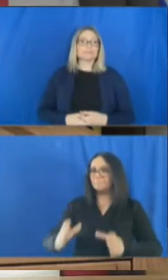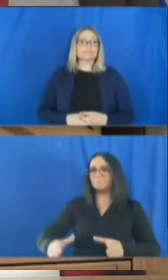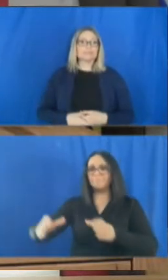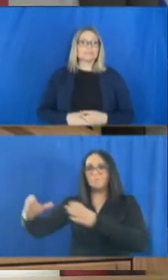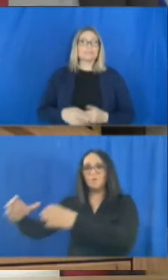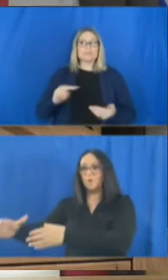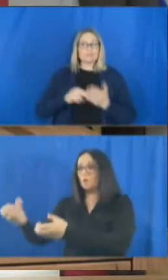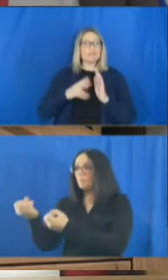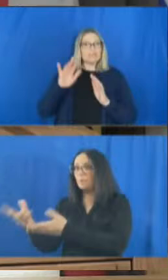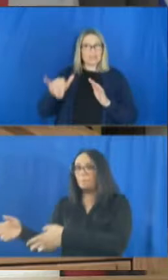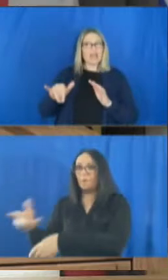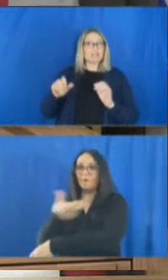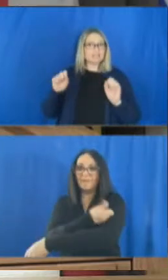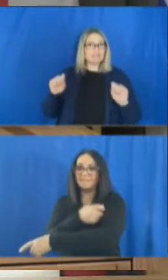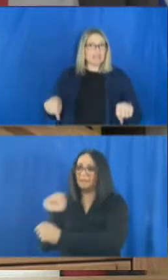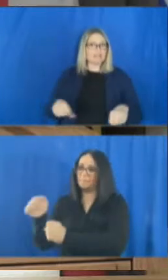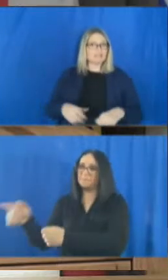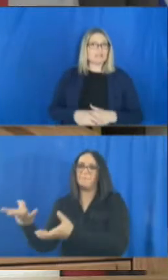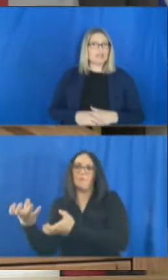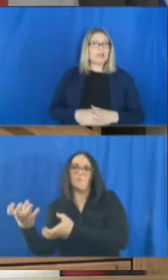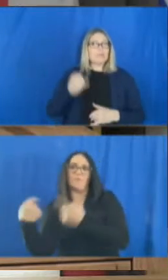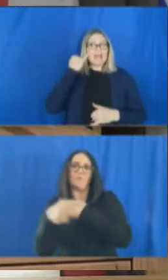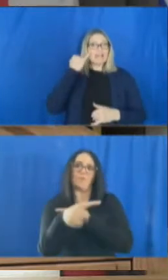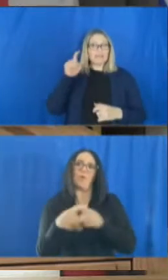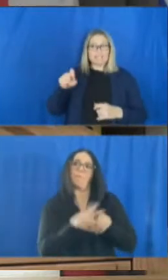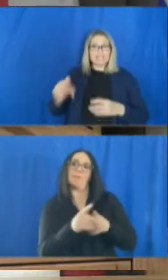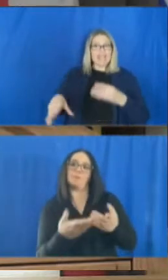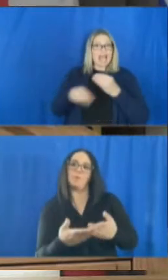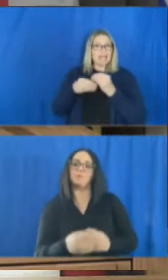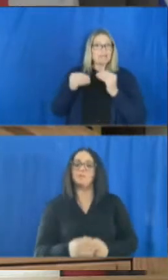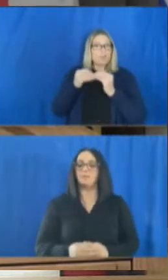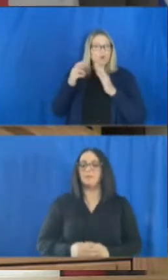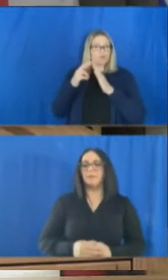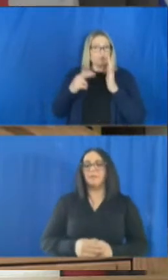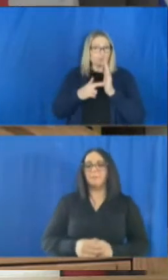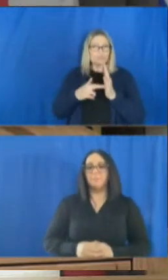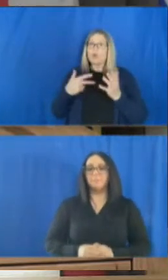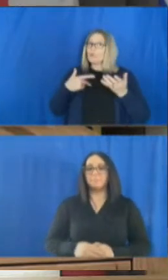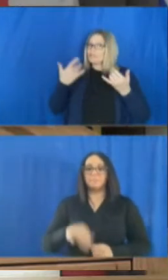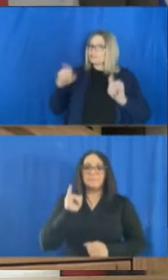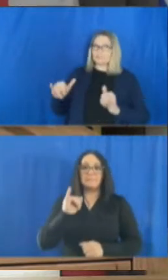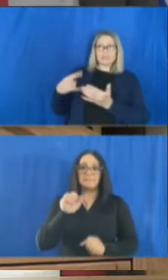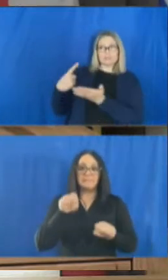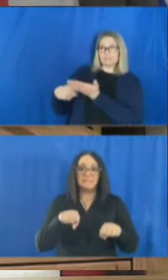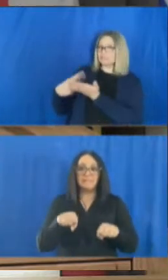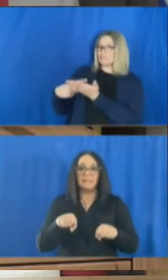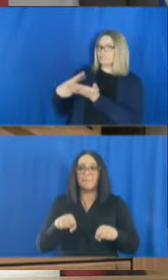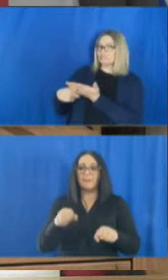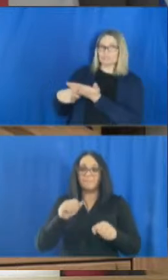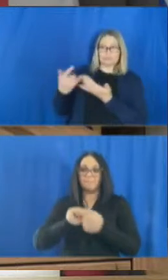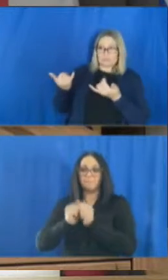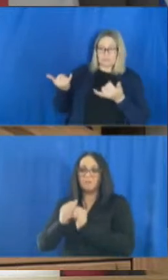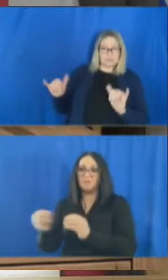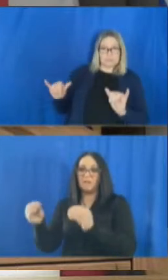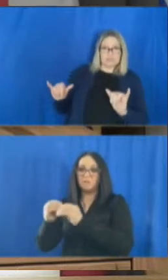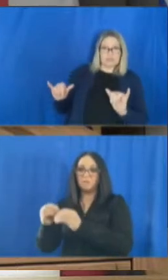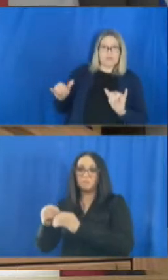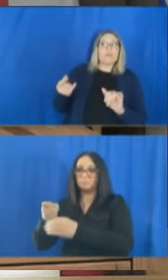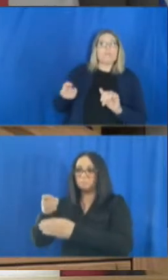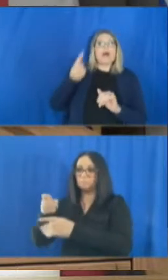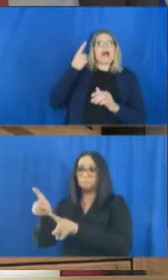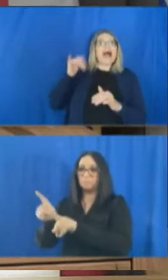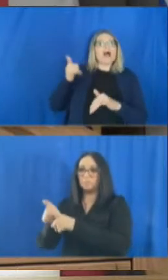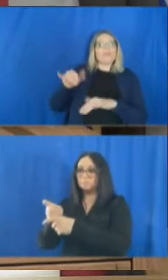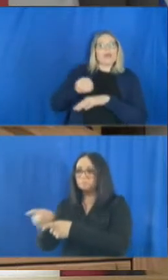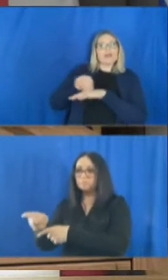more complicated with the third dose. And then are you fully vaccinated? You haven't got your third dose. Is it 6 months? Is it 5 months? Is it